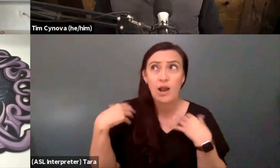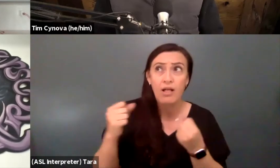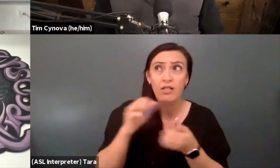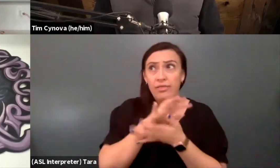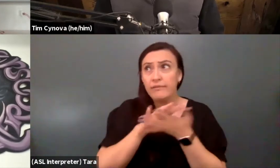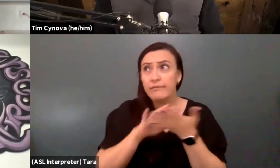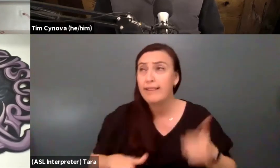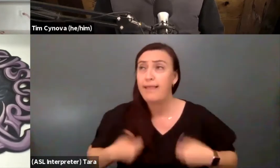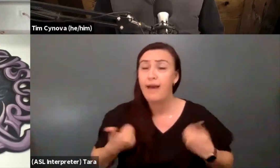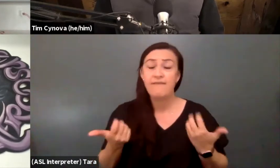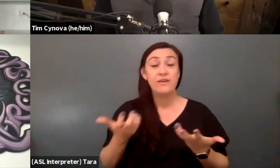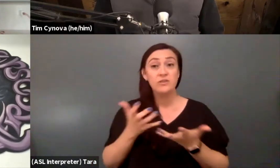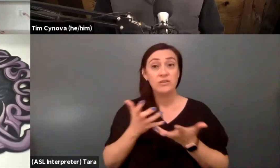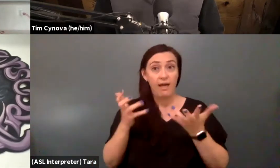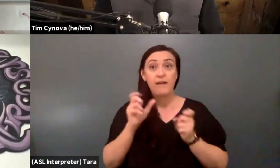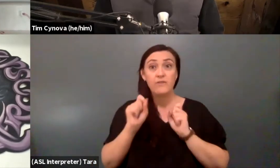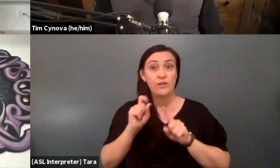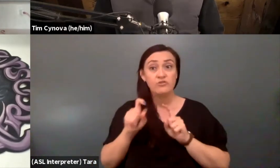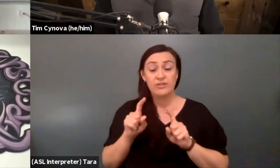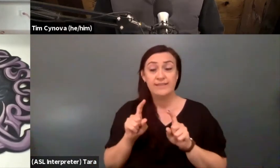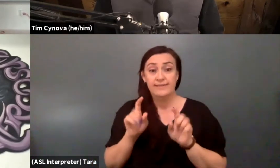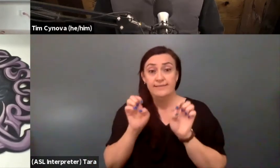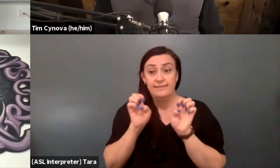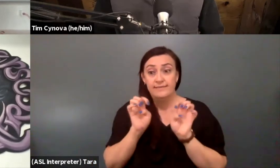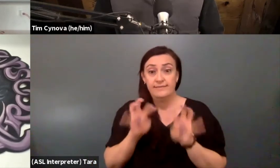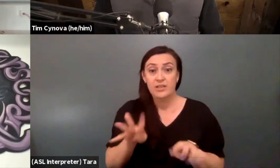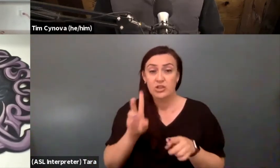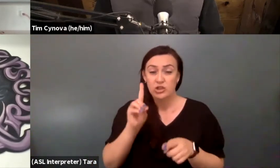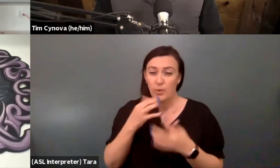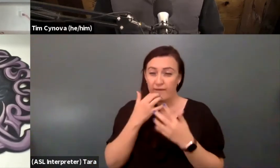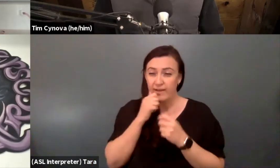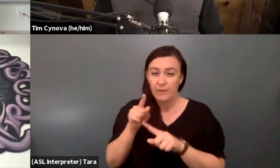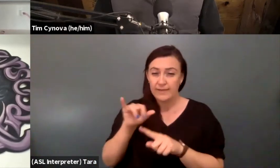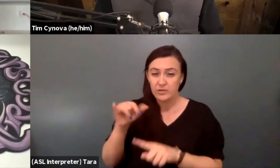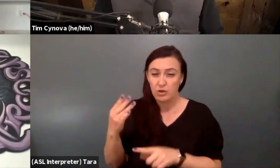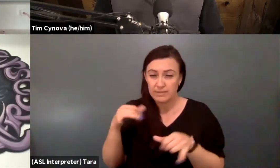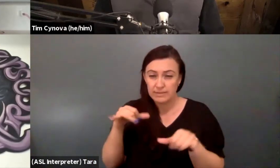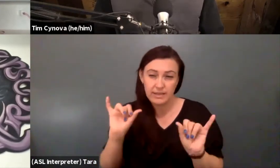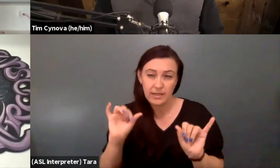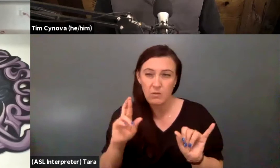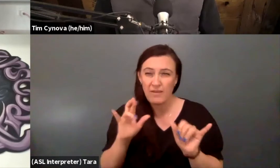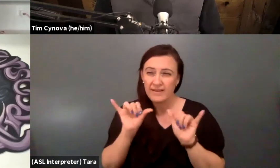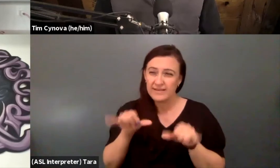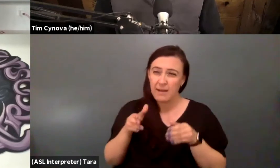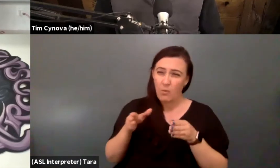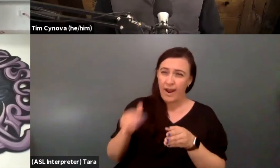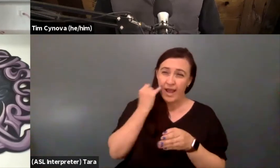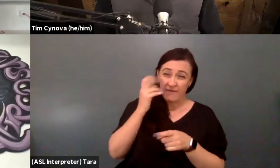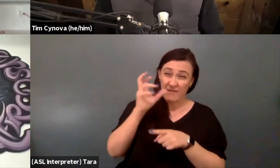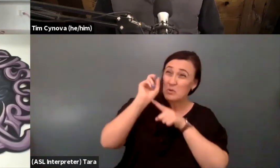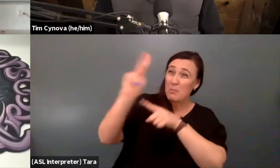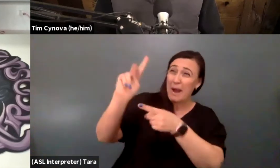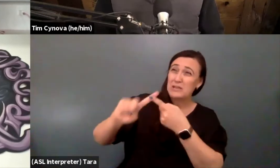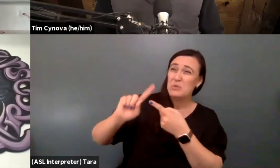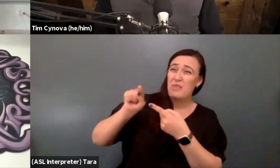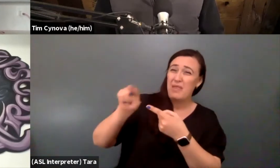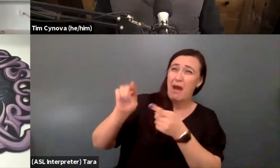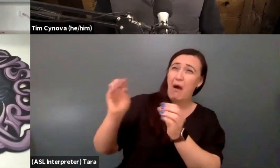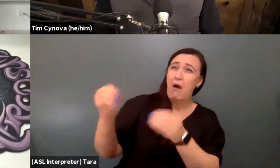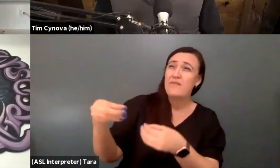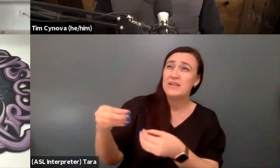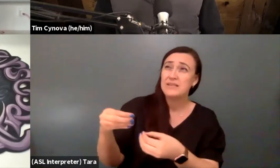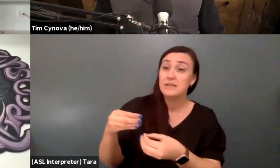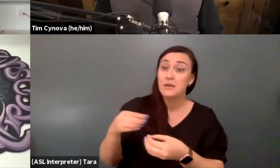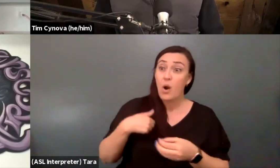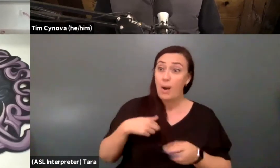a lot of questions around, do I value this job in the same way? What if I have to go back into the office? What if I'm going back into the